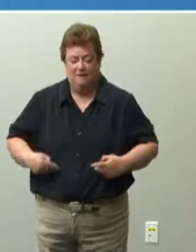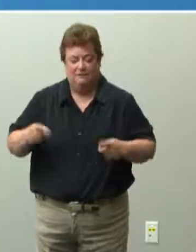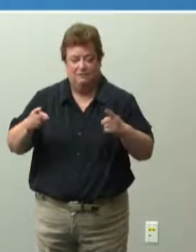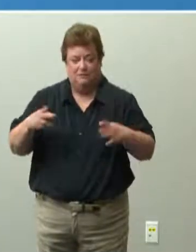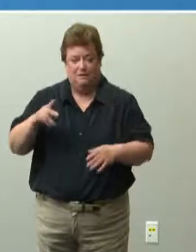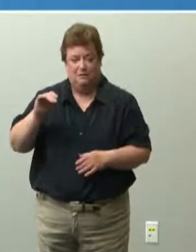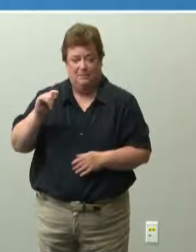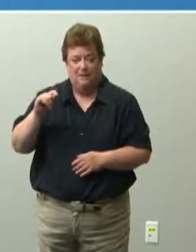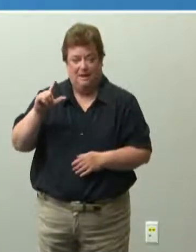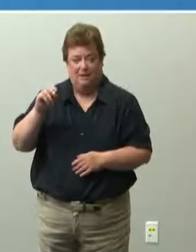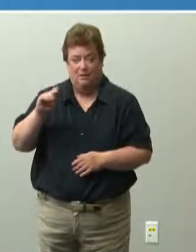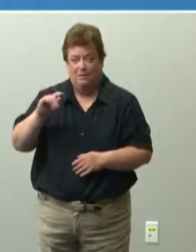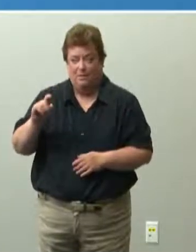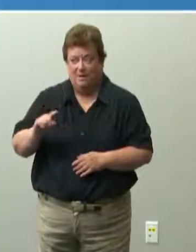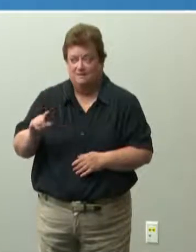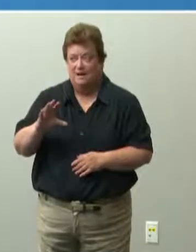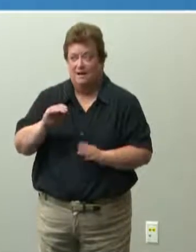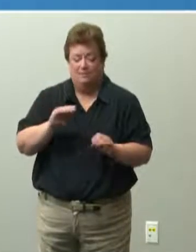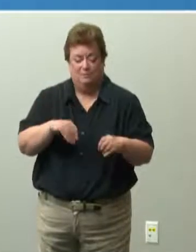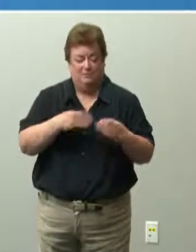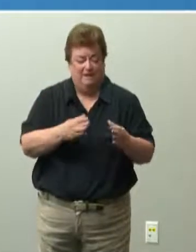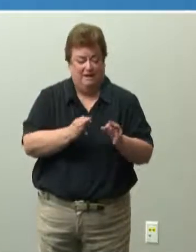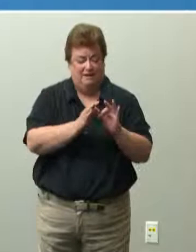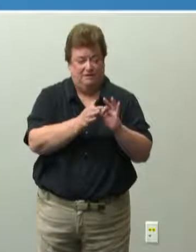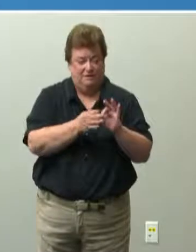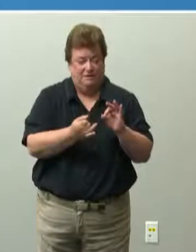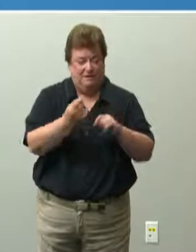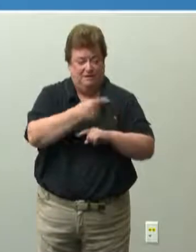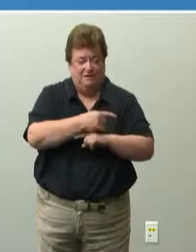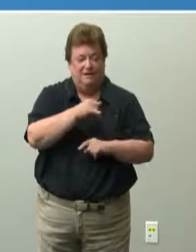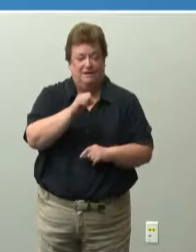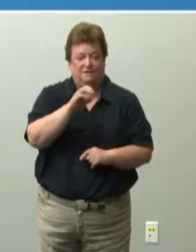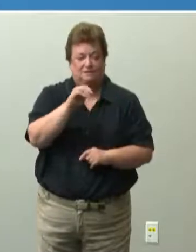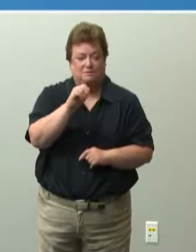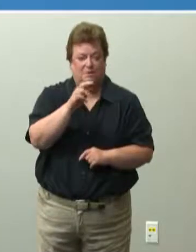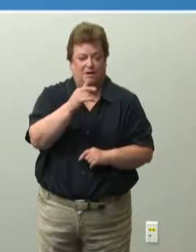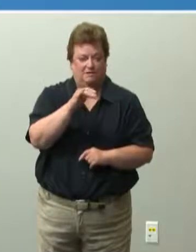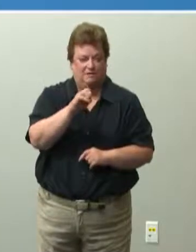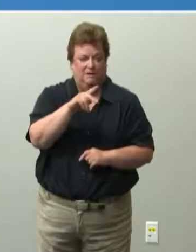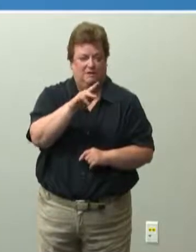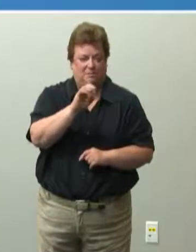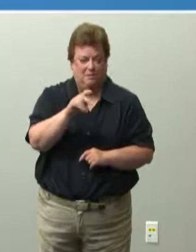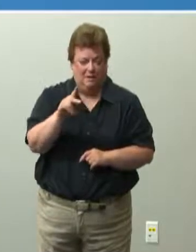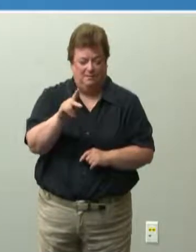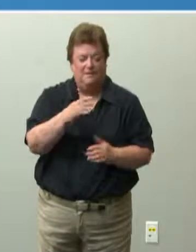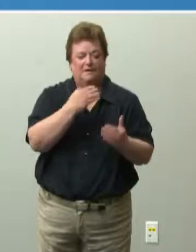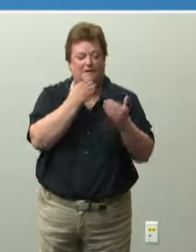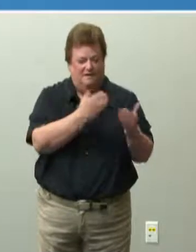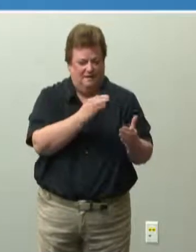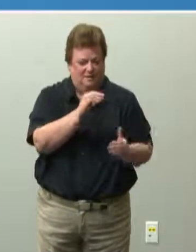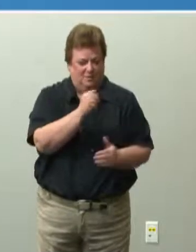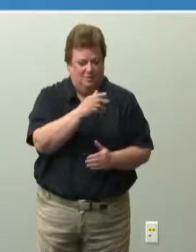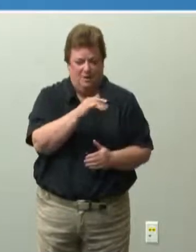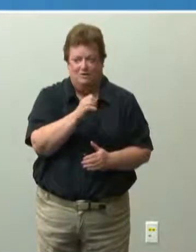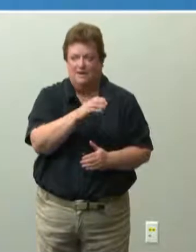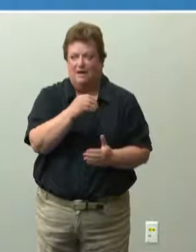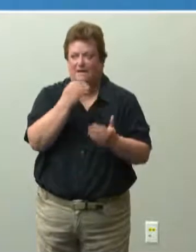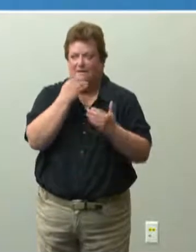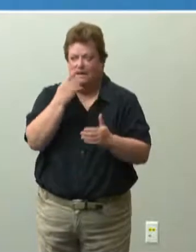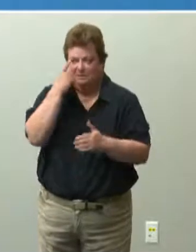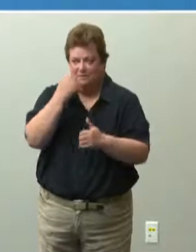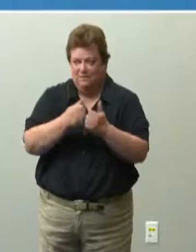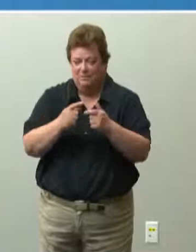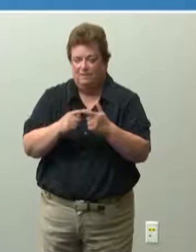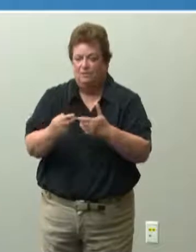Lopez, and today providing interpretation for us is Margie Prop. Thank you, Margie, and thanks to everyone